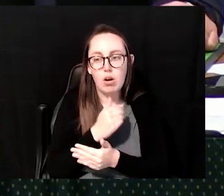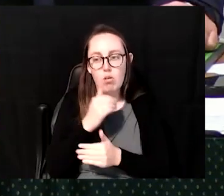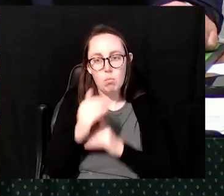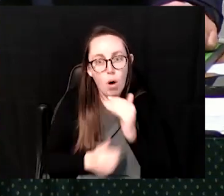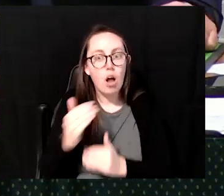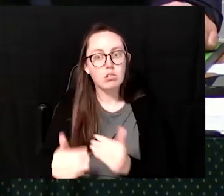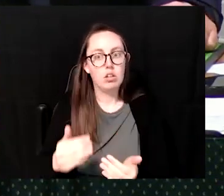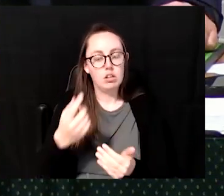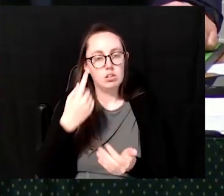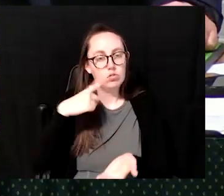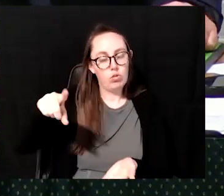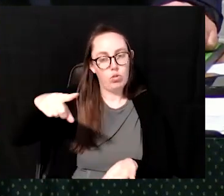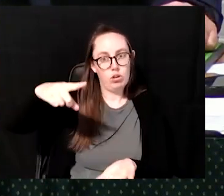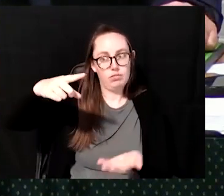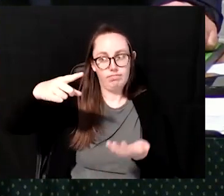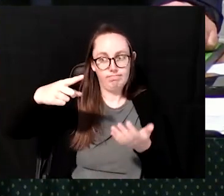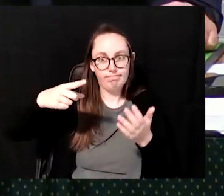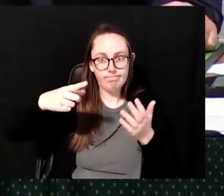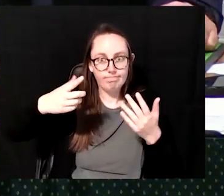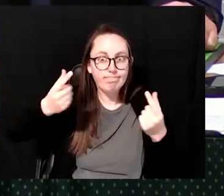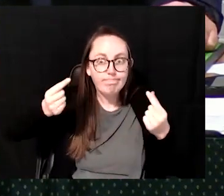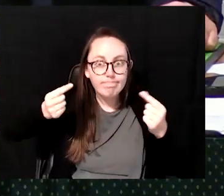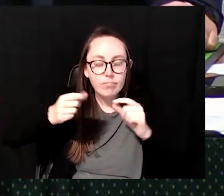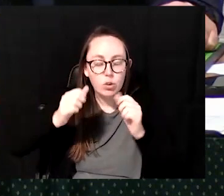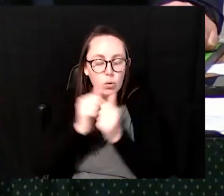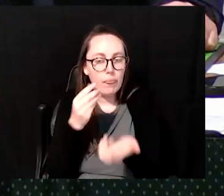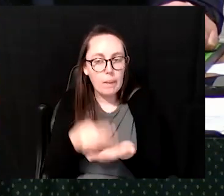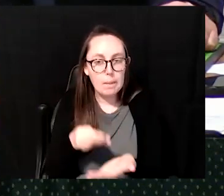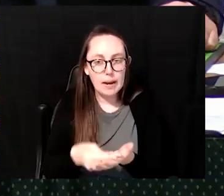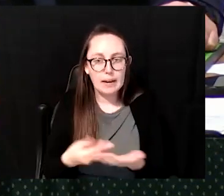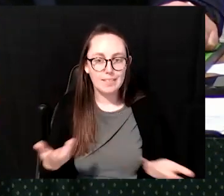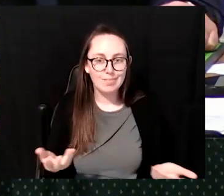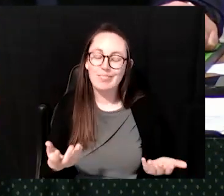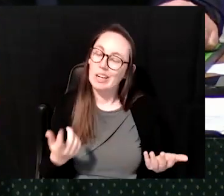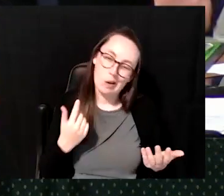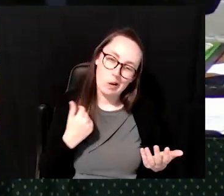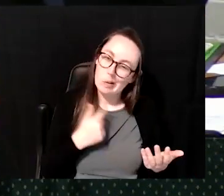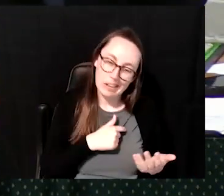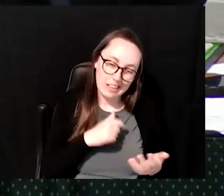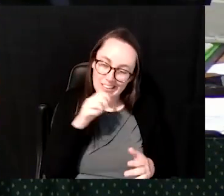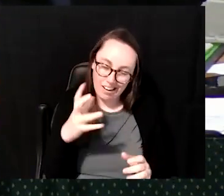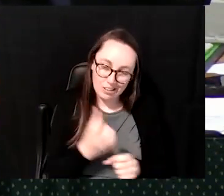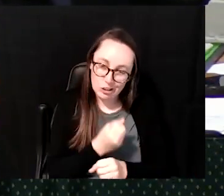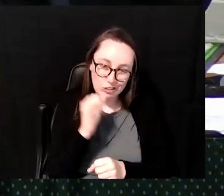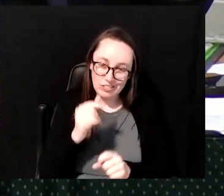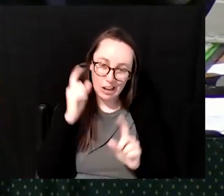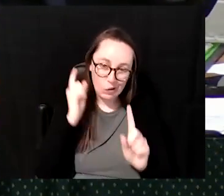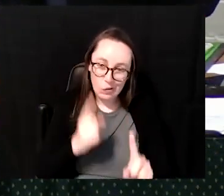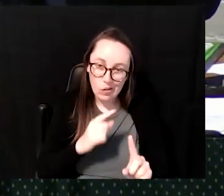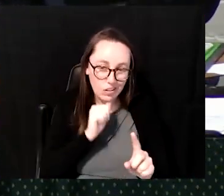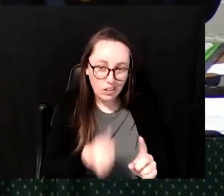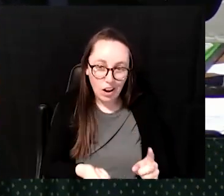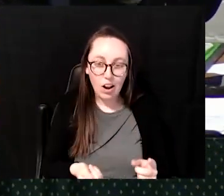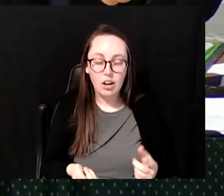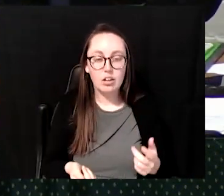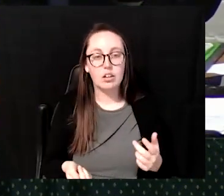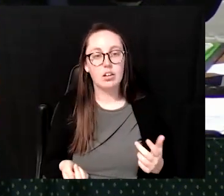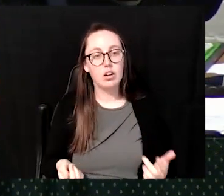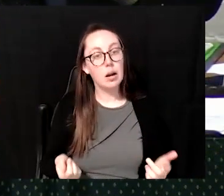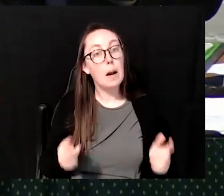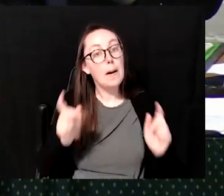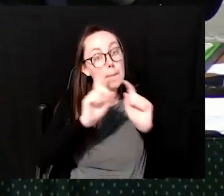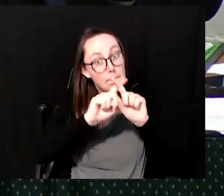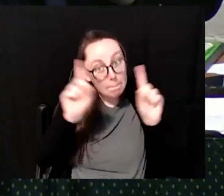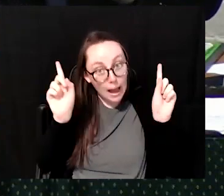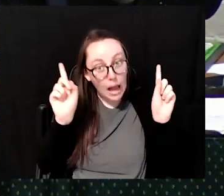I'm probably not about to get to it right now but we I want to make sure as part of the agenda setting committee that it gets on an